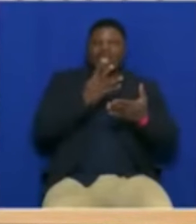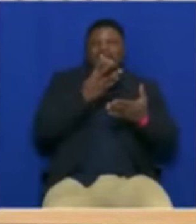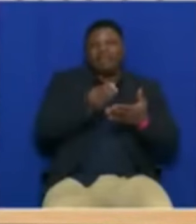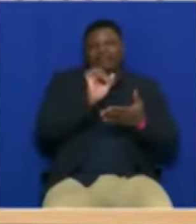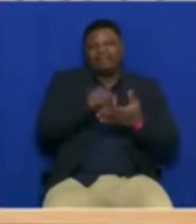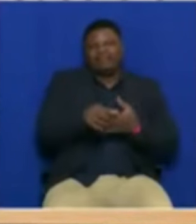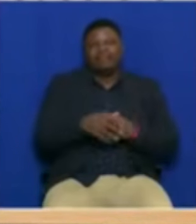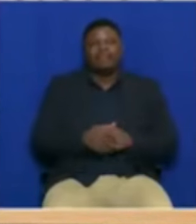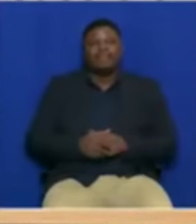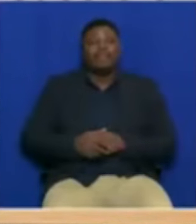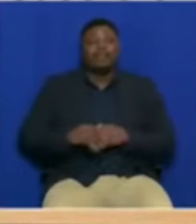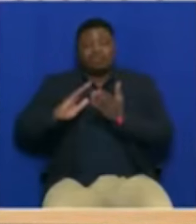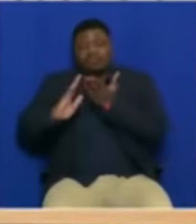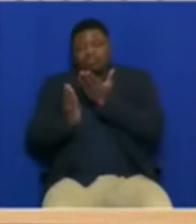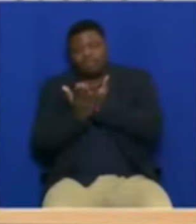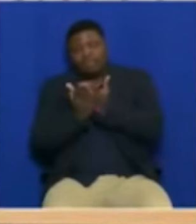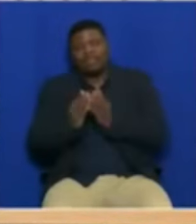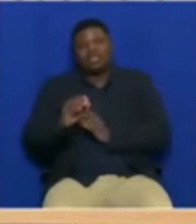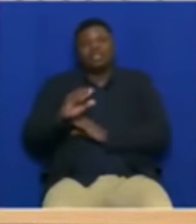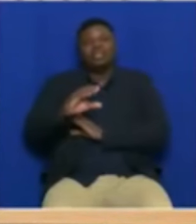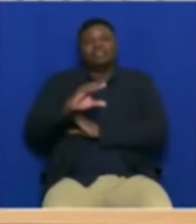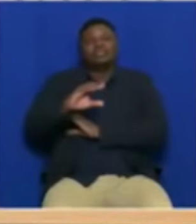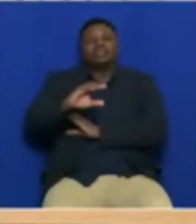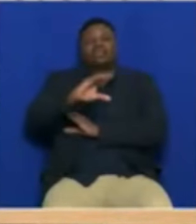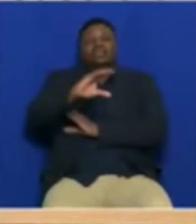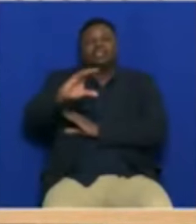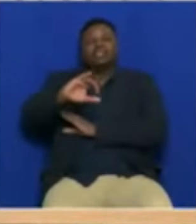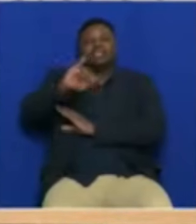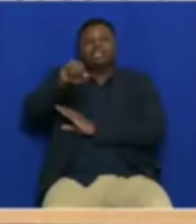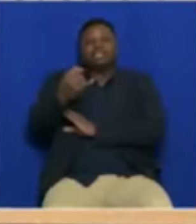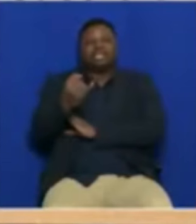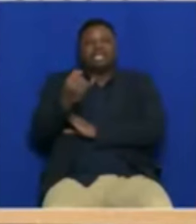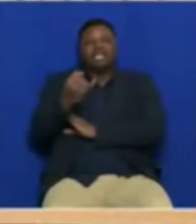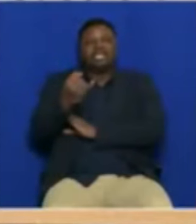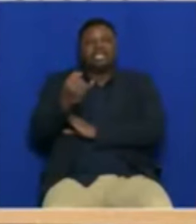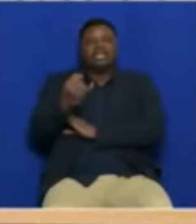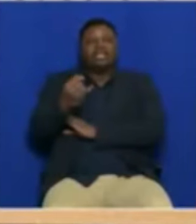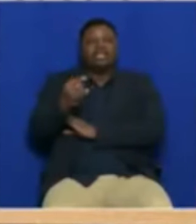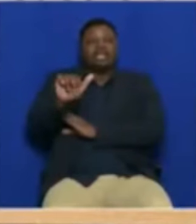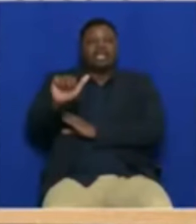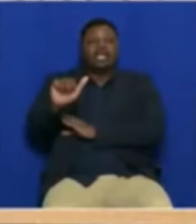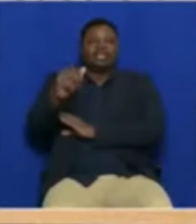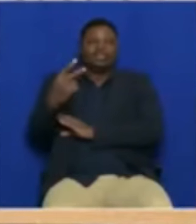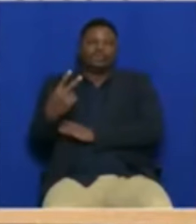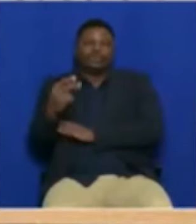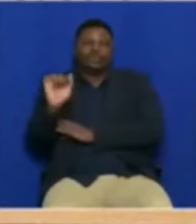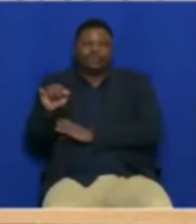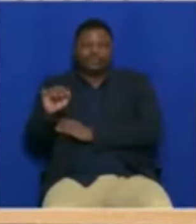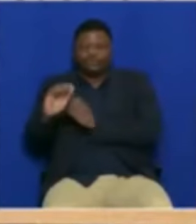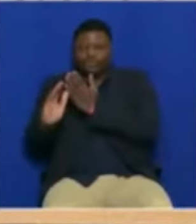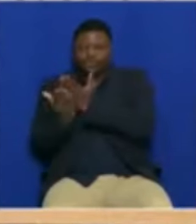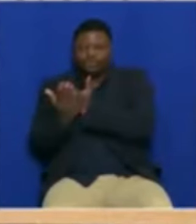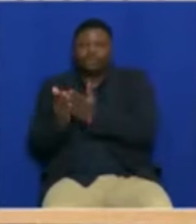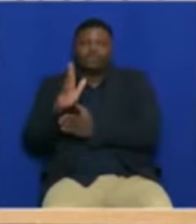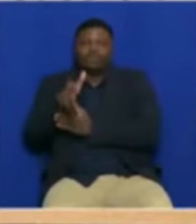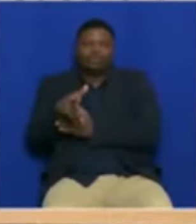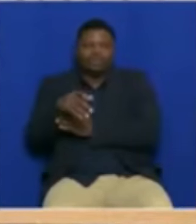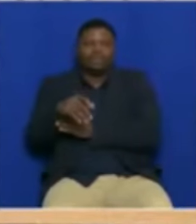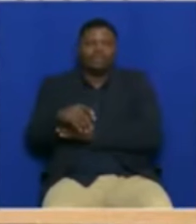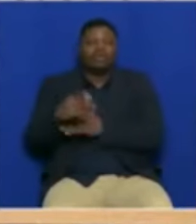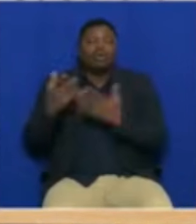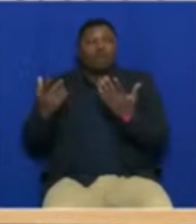382. I propose, for the purpose of the record, we mark this affidavit CJC